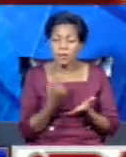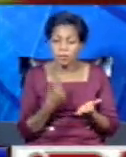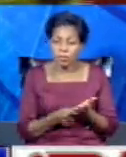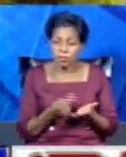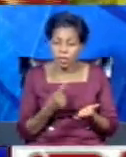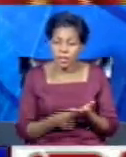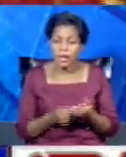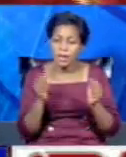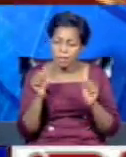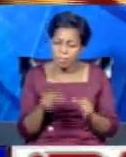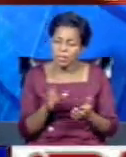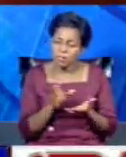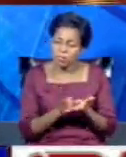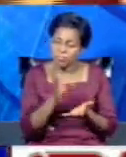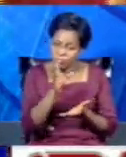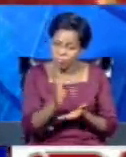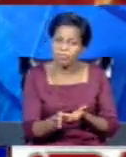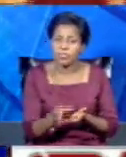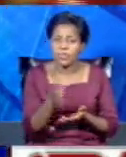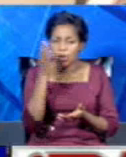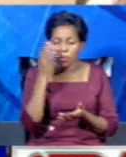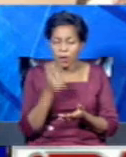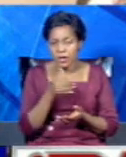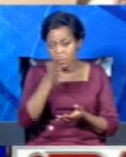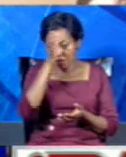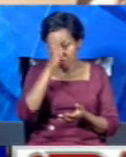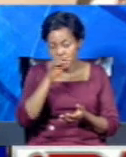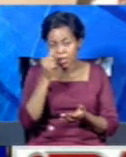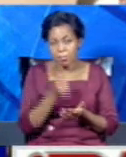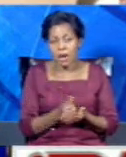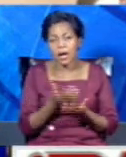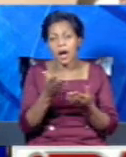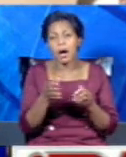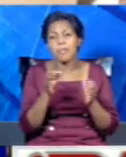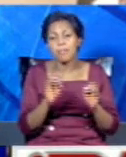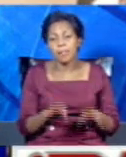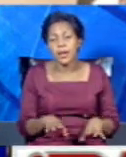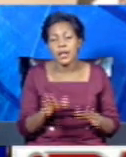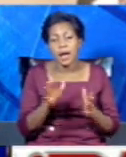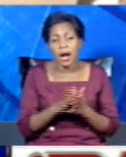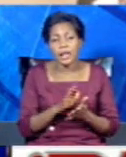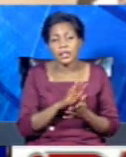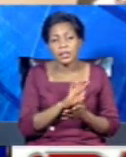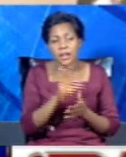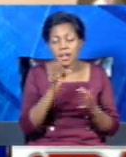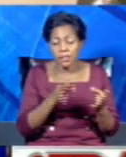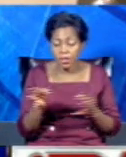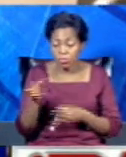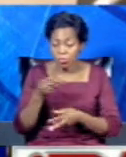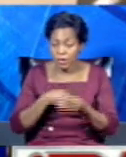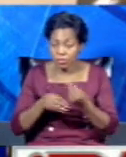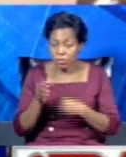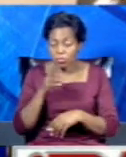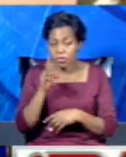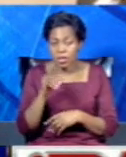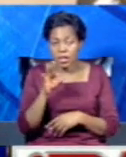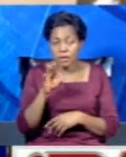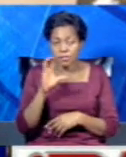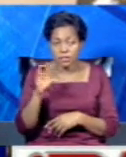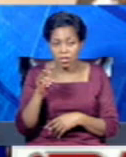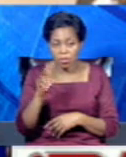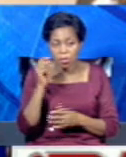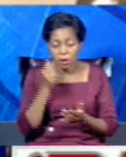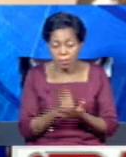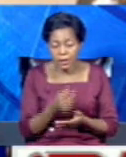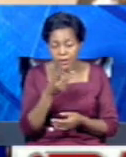Uganda should pay their costs because Crane Bank does not exist anymore and its assets were sold to DFCU Bank in 2016.